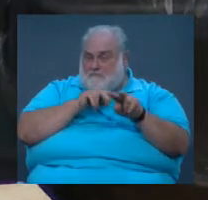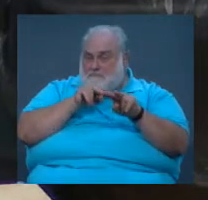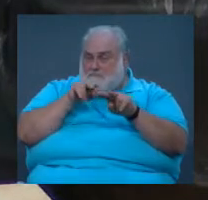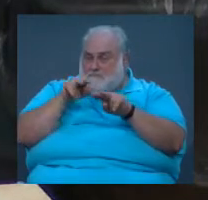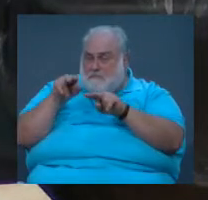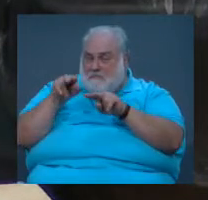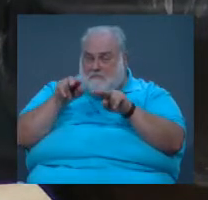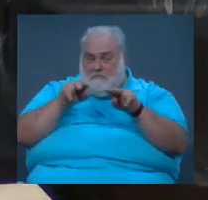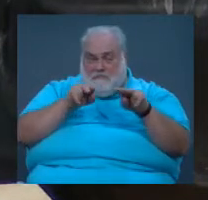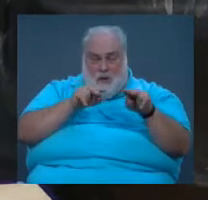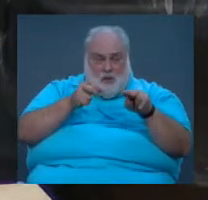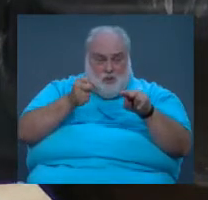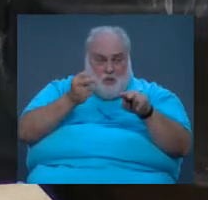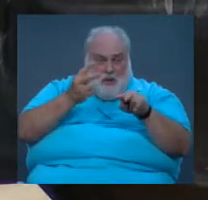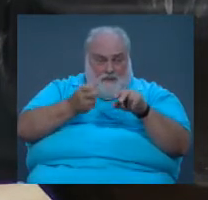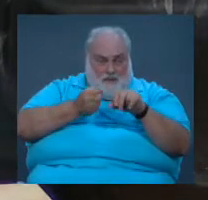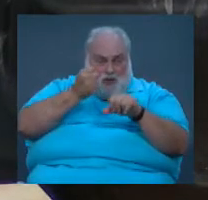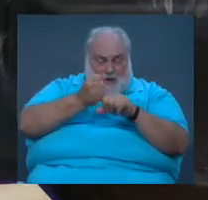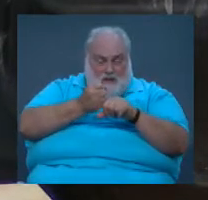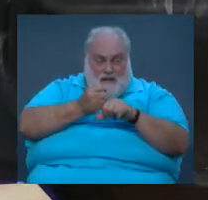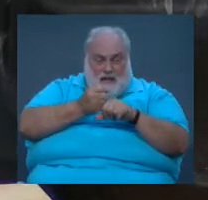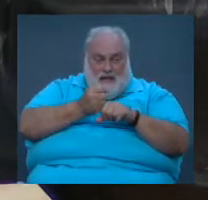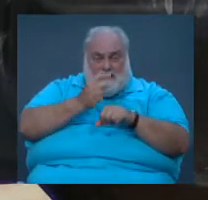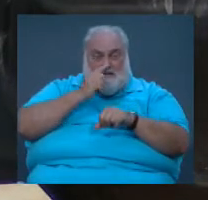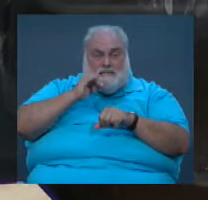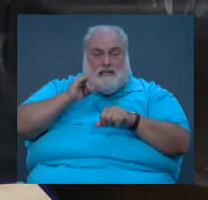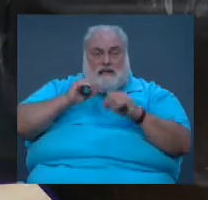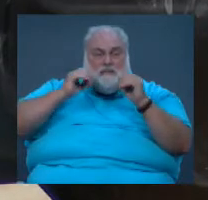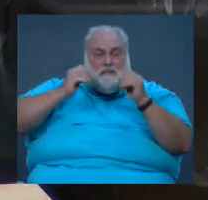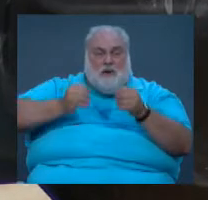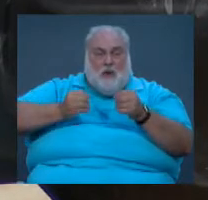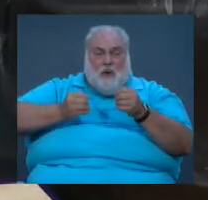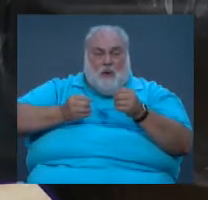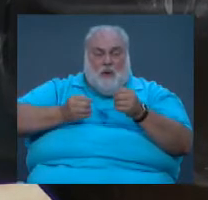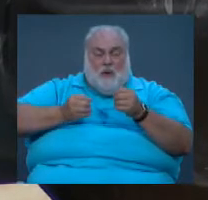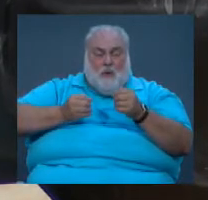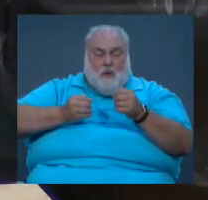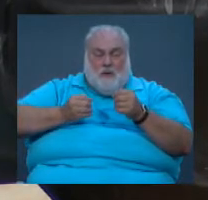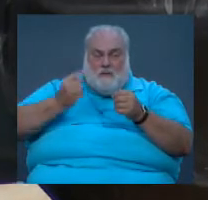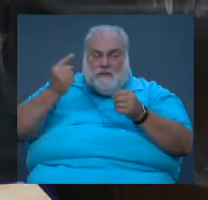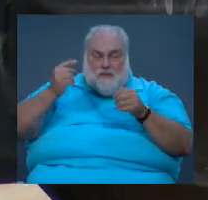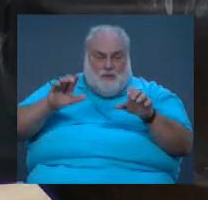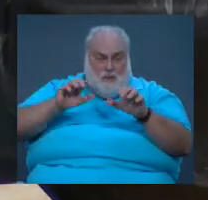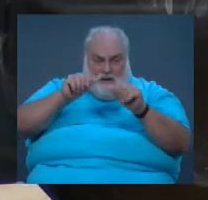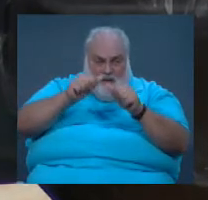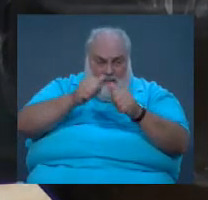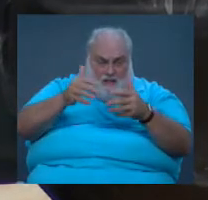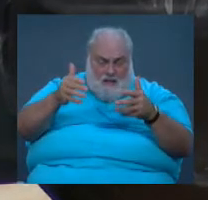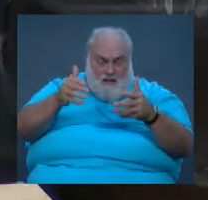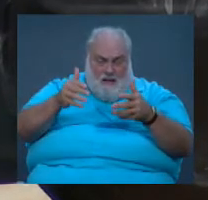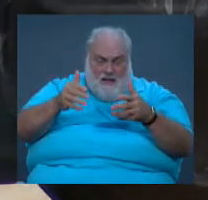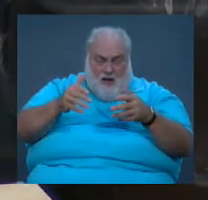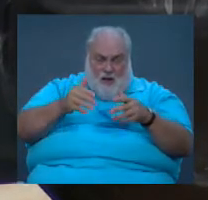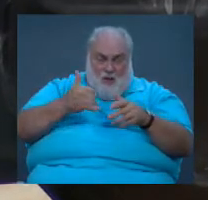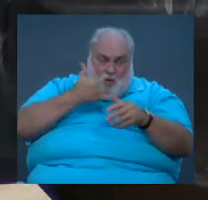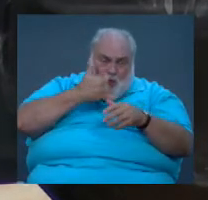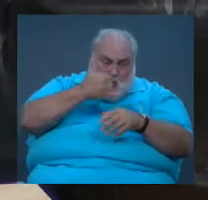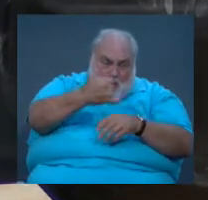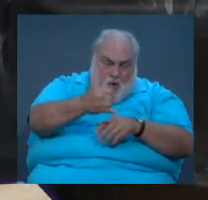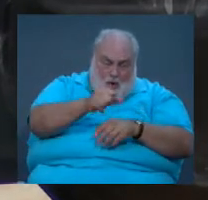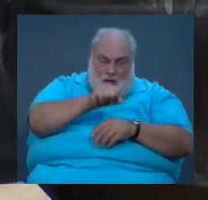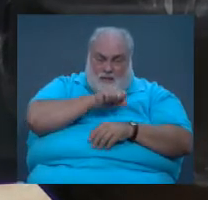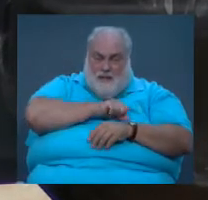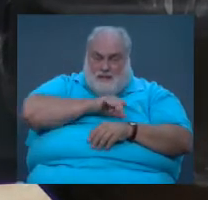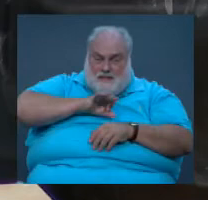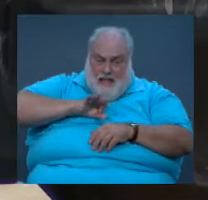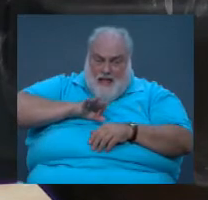years. And nobody's doing anything. And when you call, they don't have staff. You know, I talk to these folks every day. They call